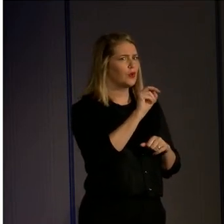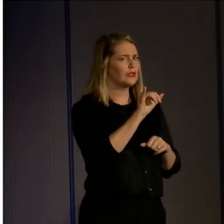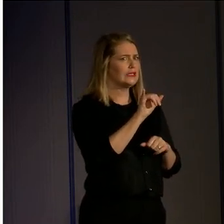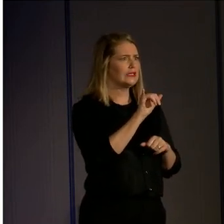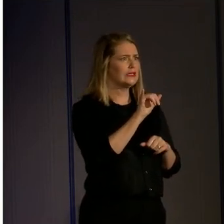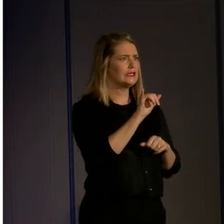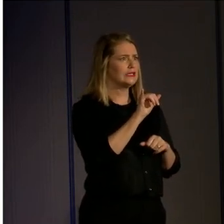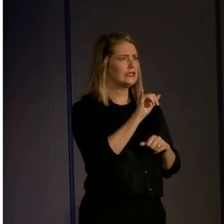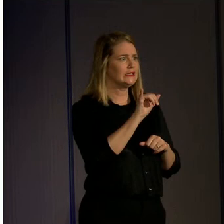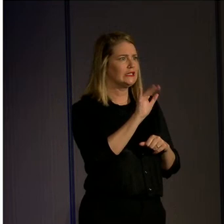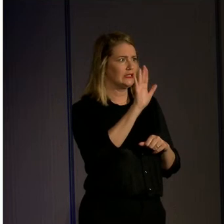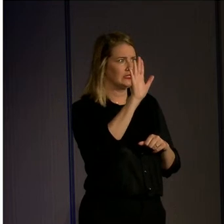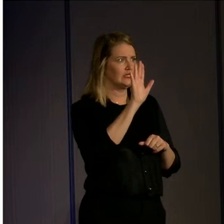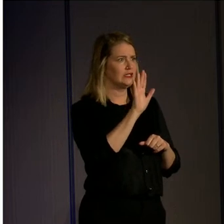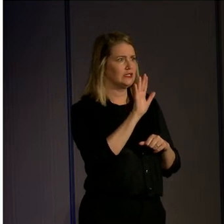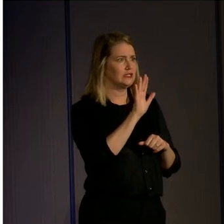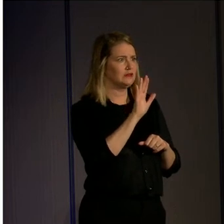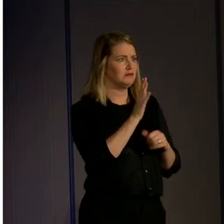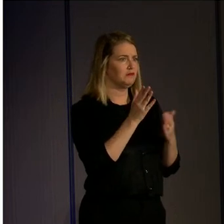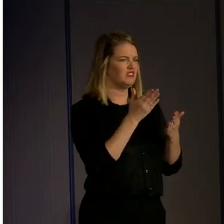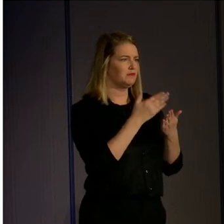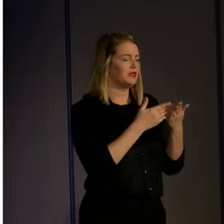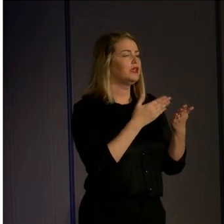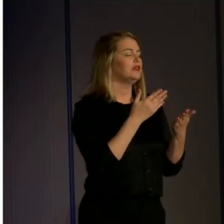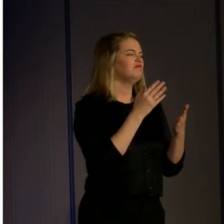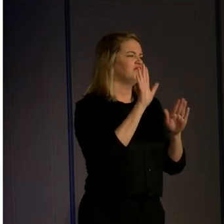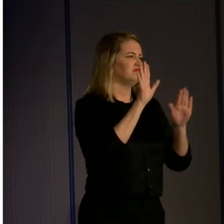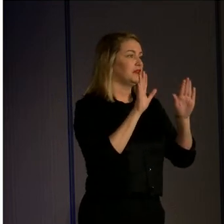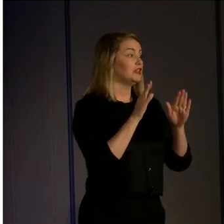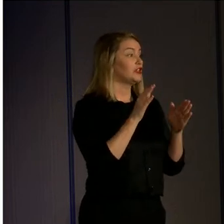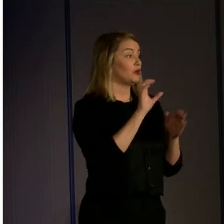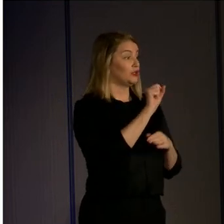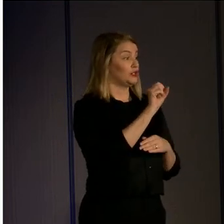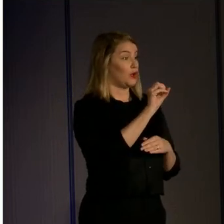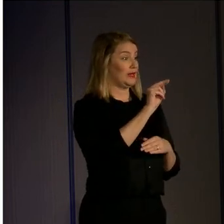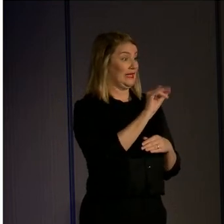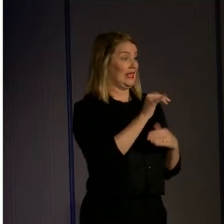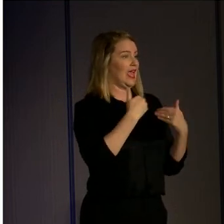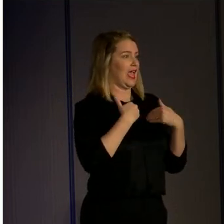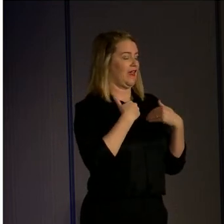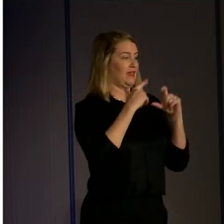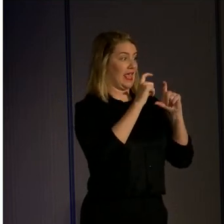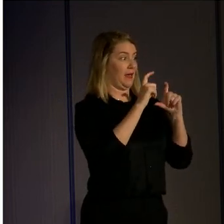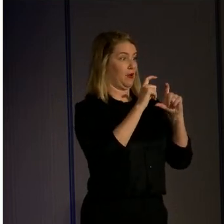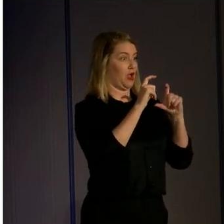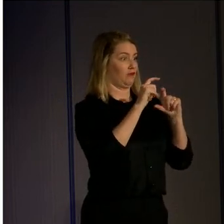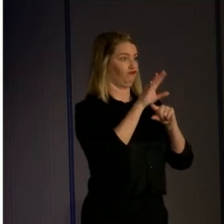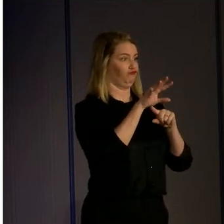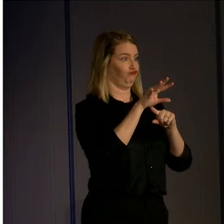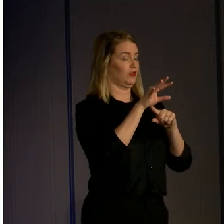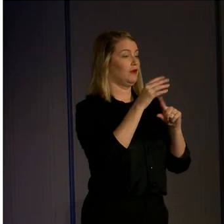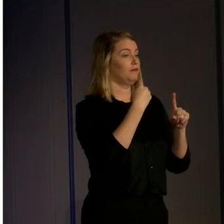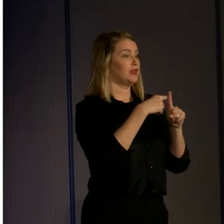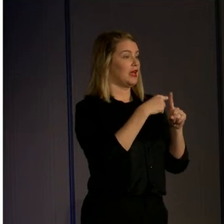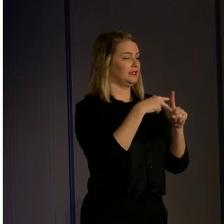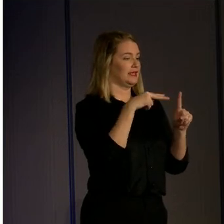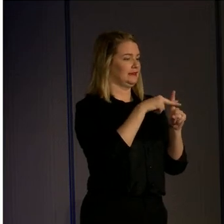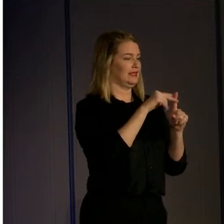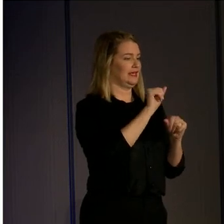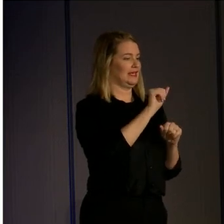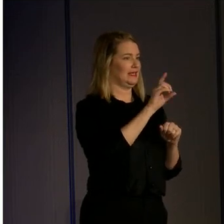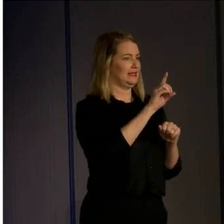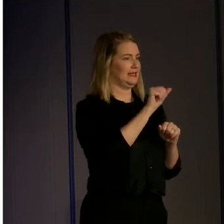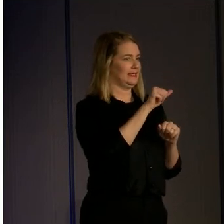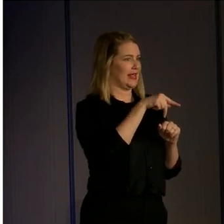not. Okay, Sony has a camera right now, and it has an adapter. Now, this is one of the